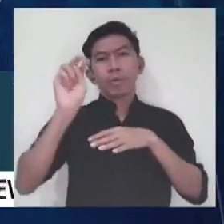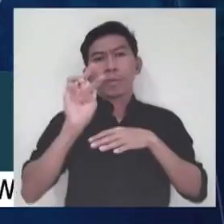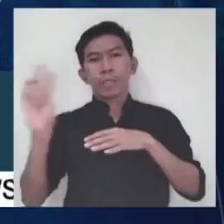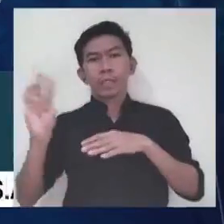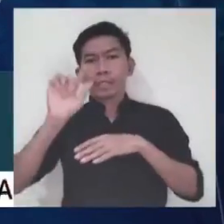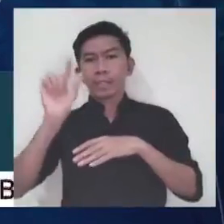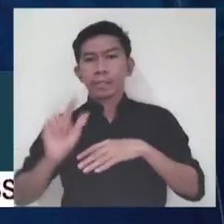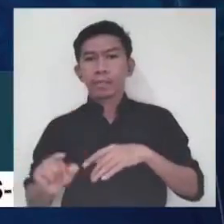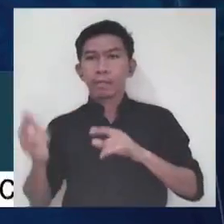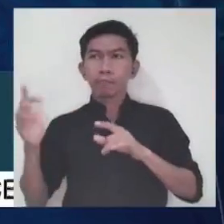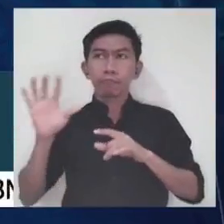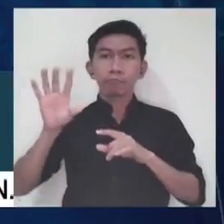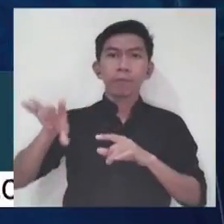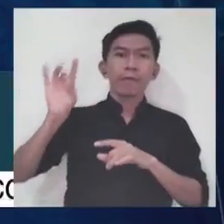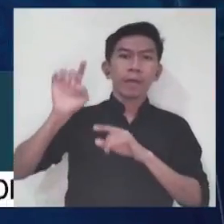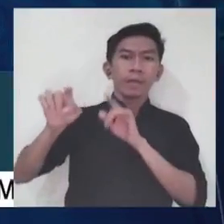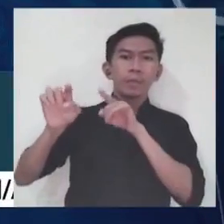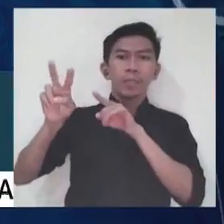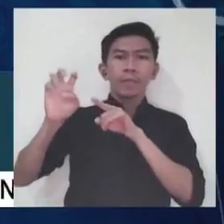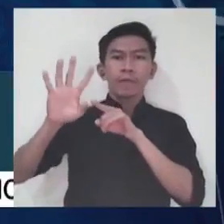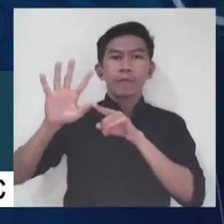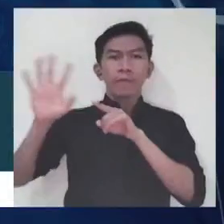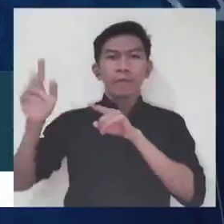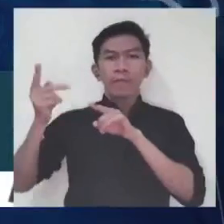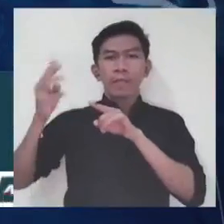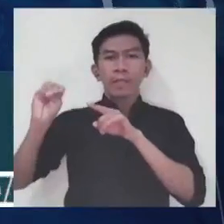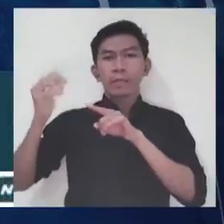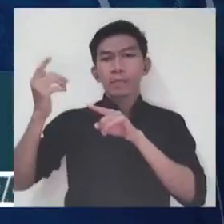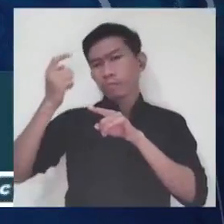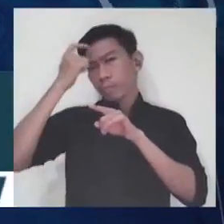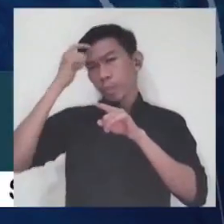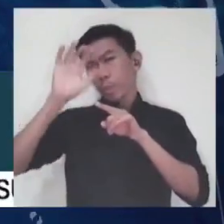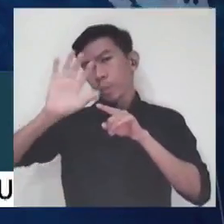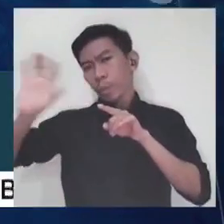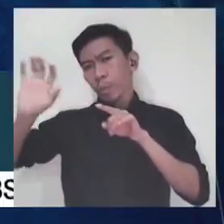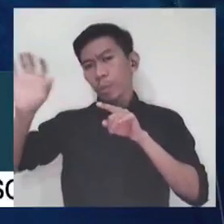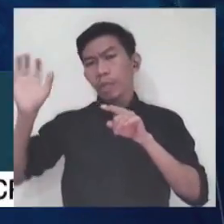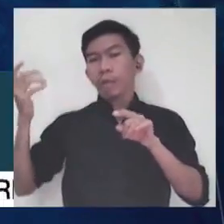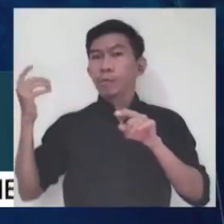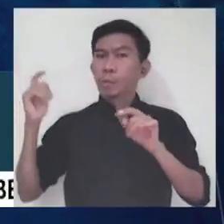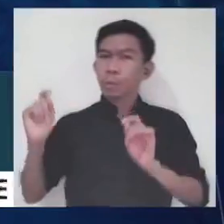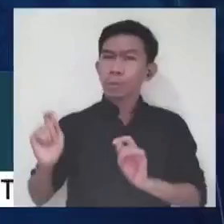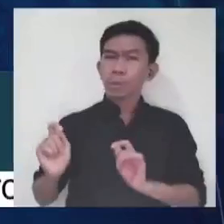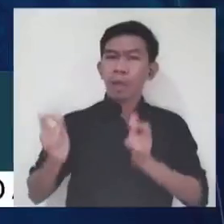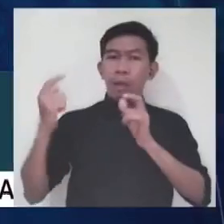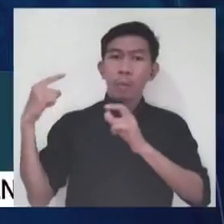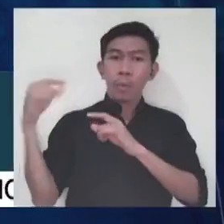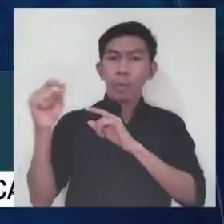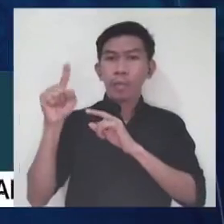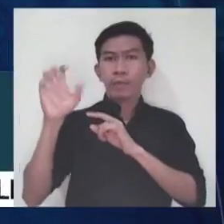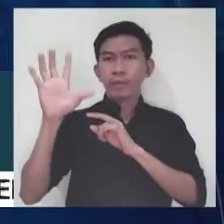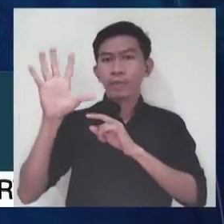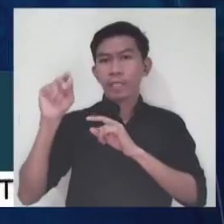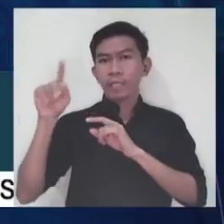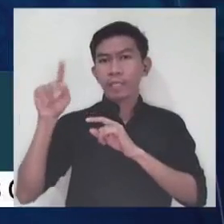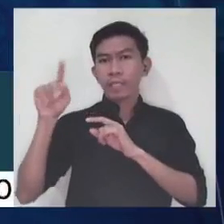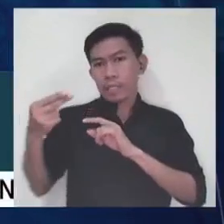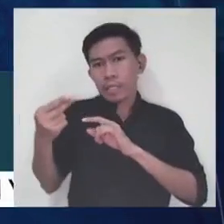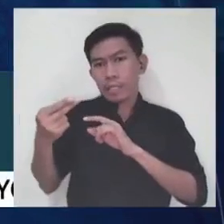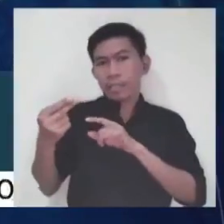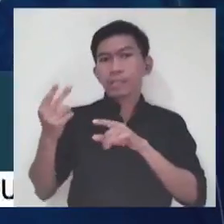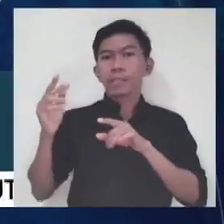255 kilometers west of Itbayat, Batanes, with maximum winds of 150 kilometers per hour and gusts up to